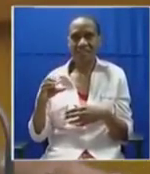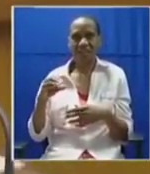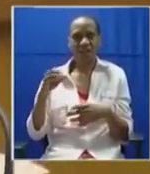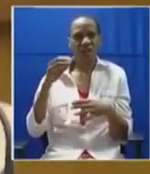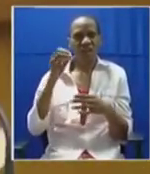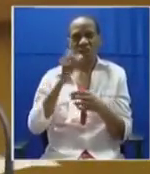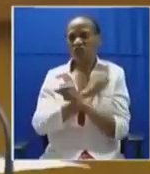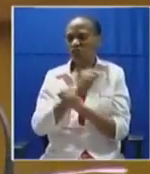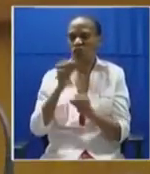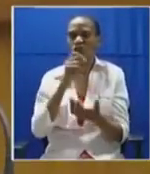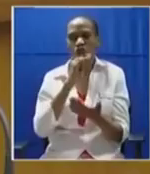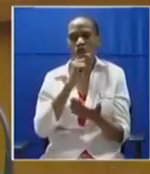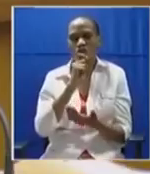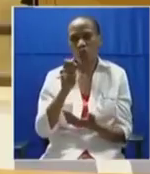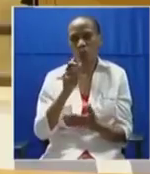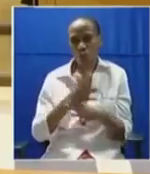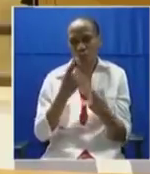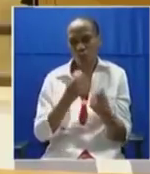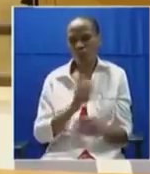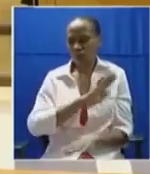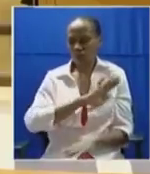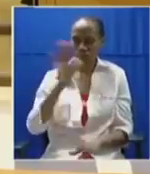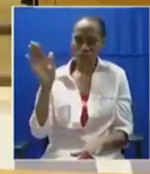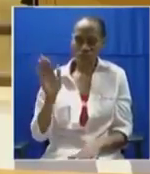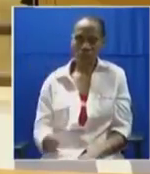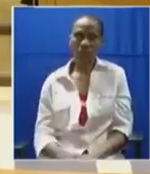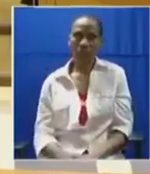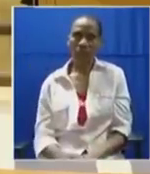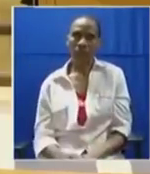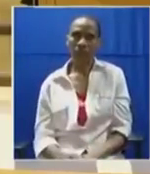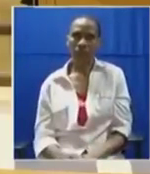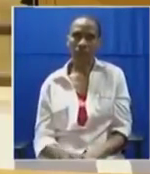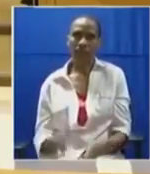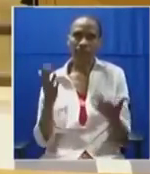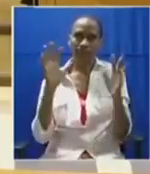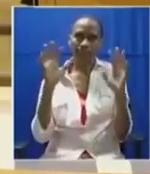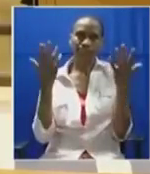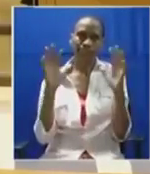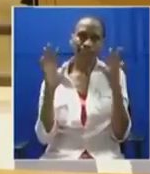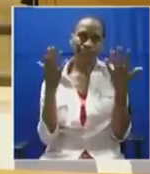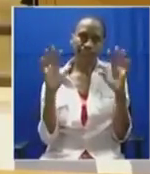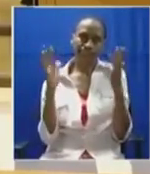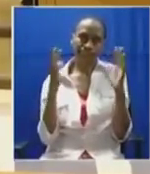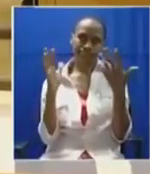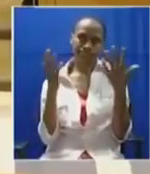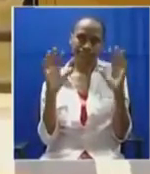that it is. Thank you.